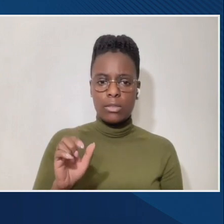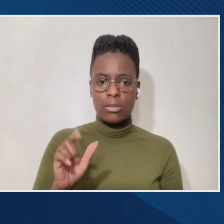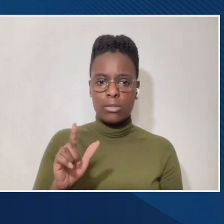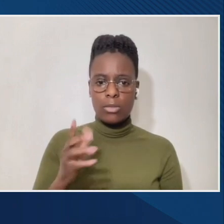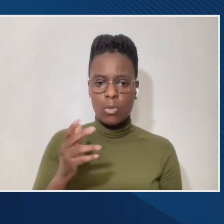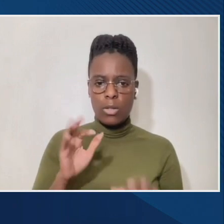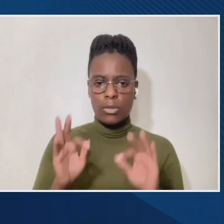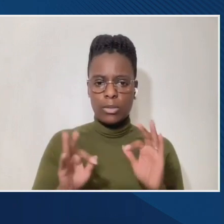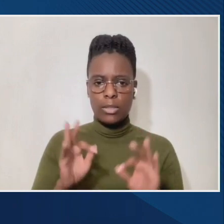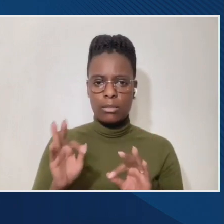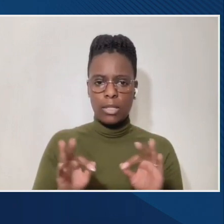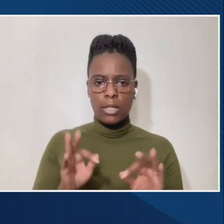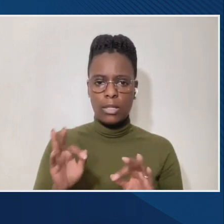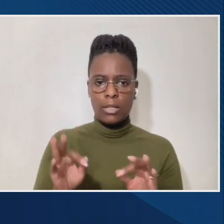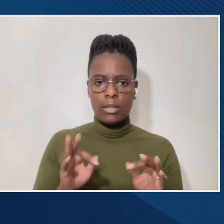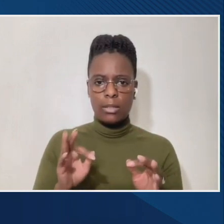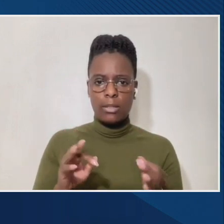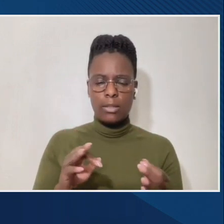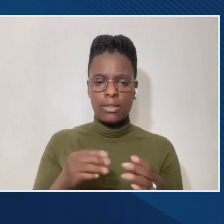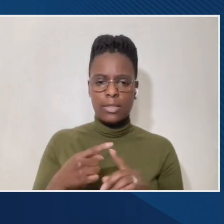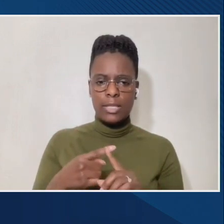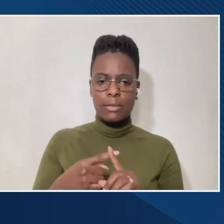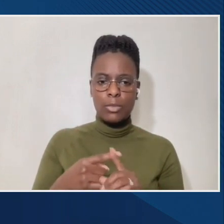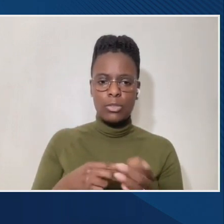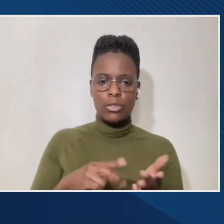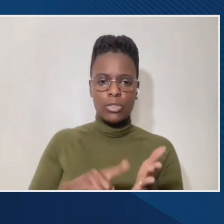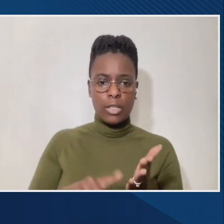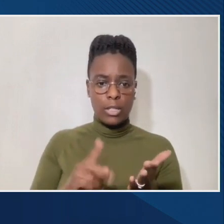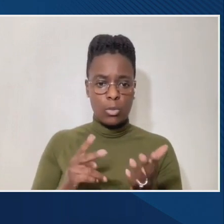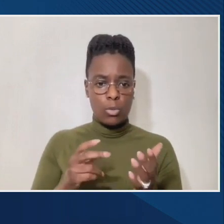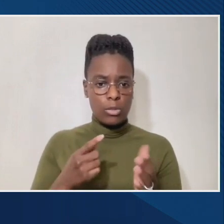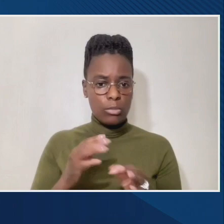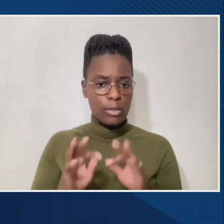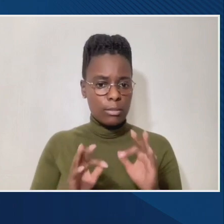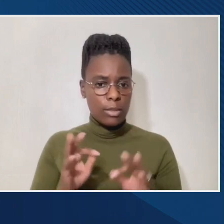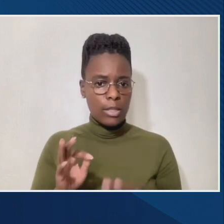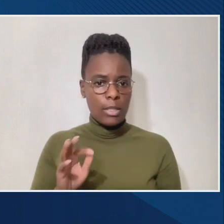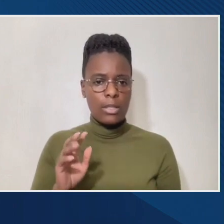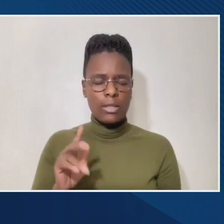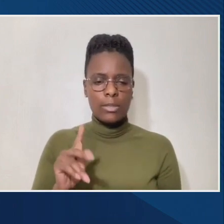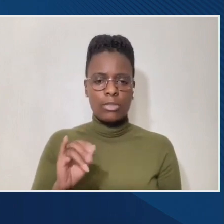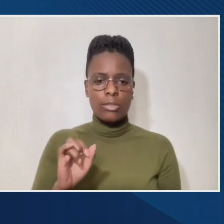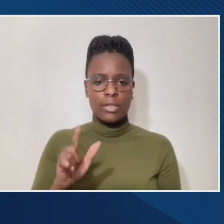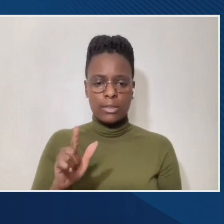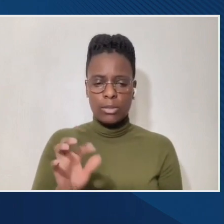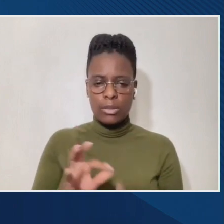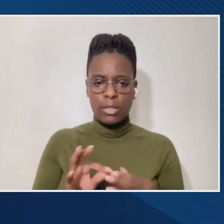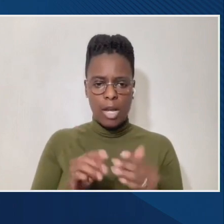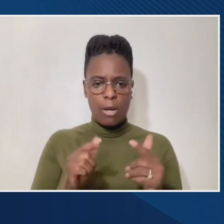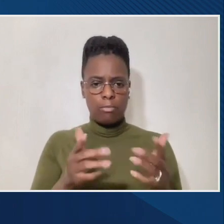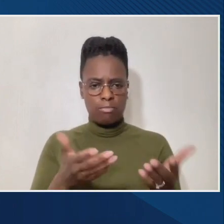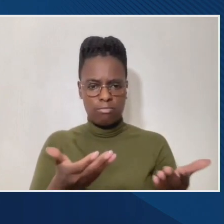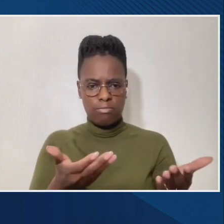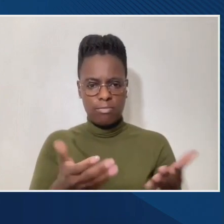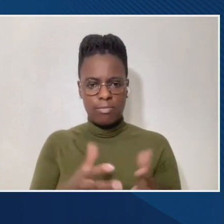other concerns other than what you had just expressed, or that's essentially the main concern of certain members of the subcommittee?